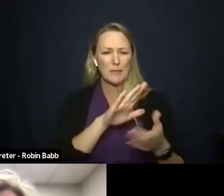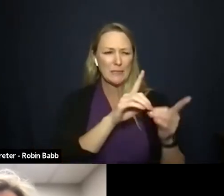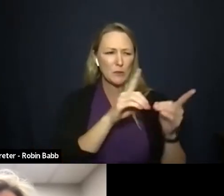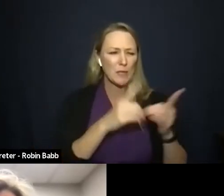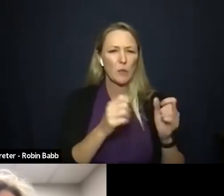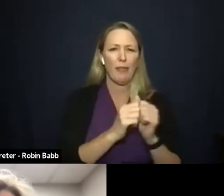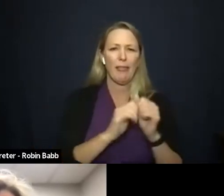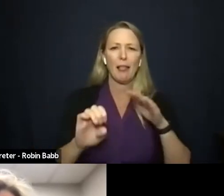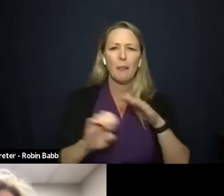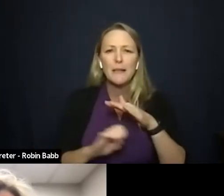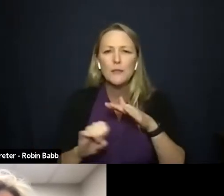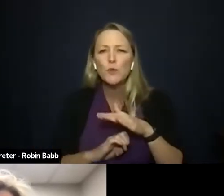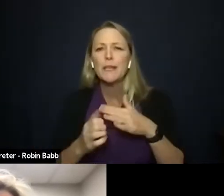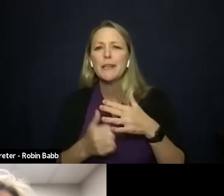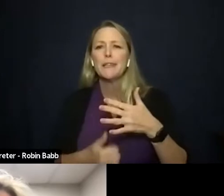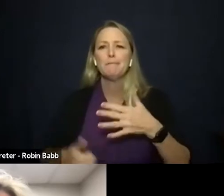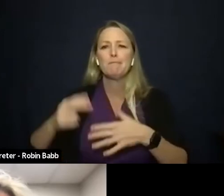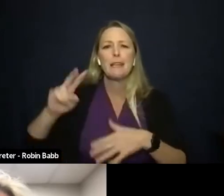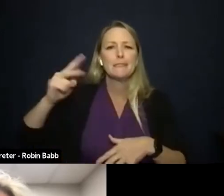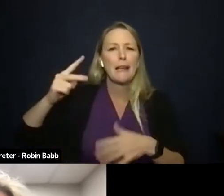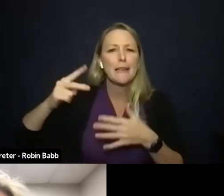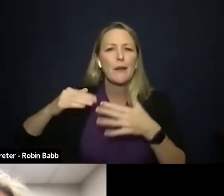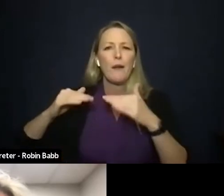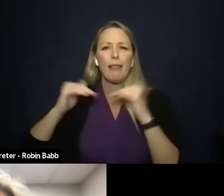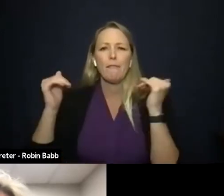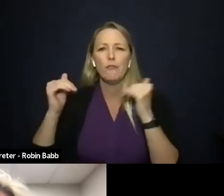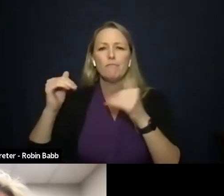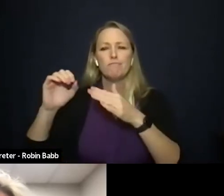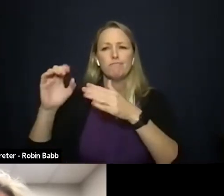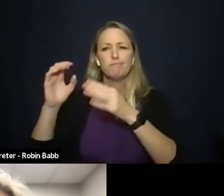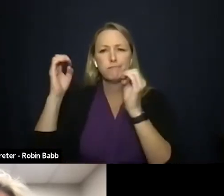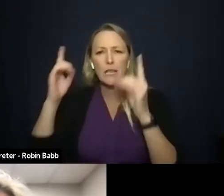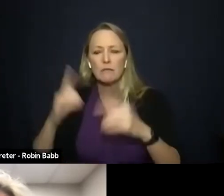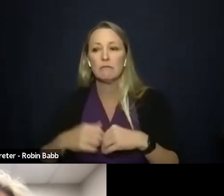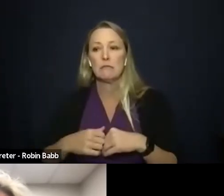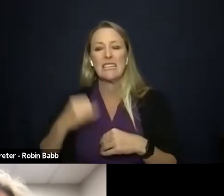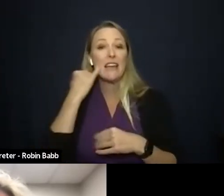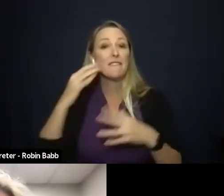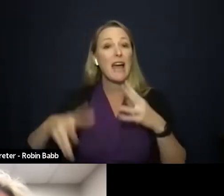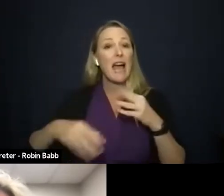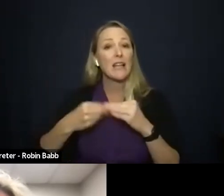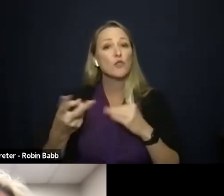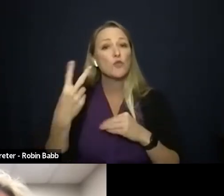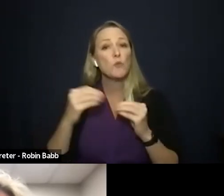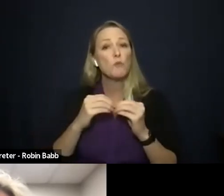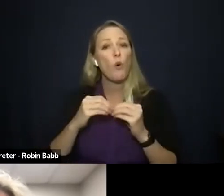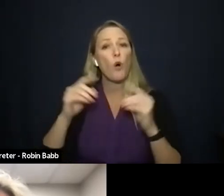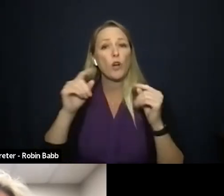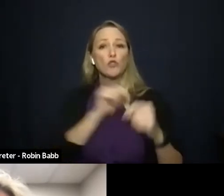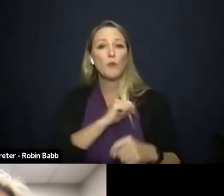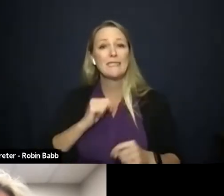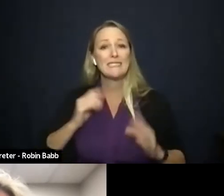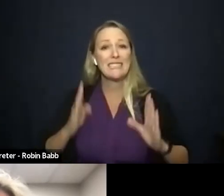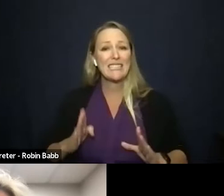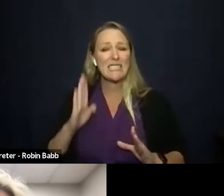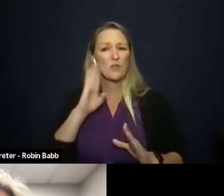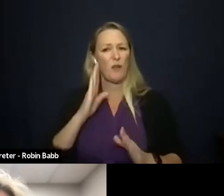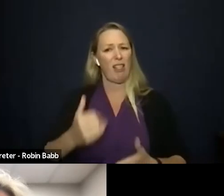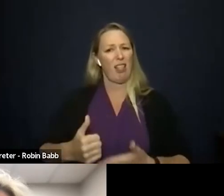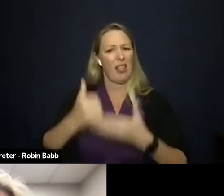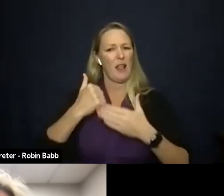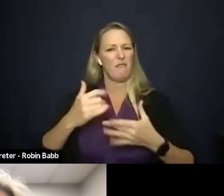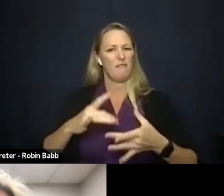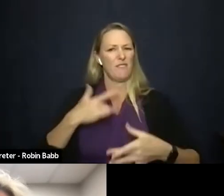secondary education adding two more trustees would promote more inclusiveness with the parents and teachers to better